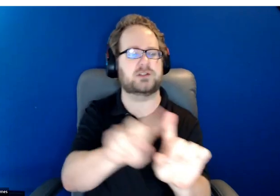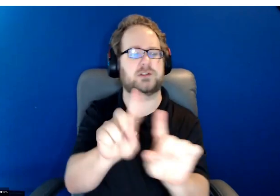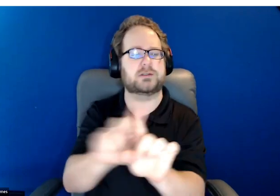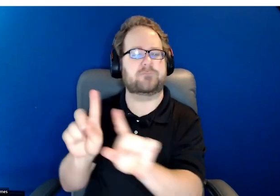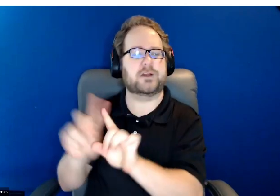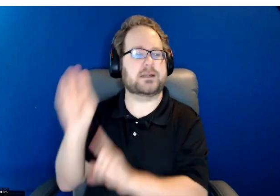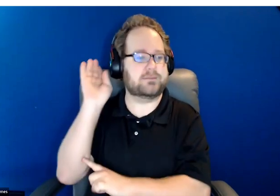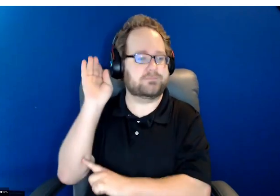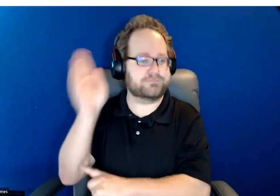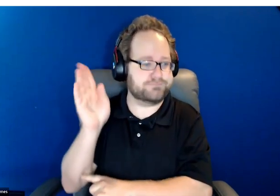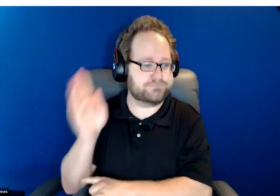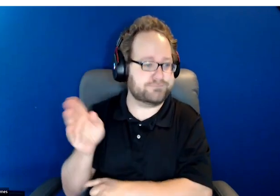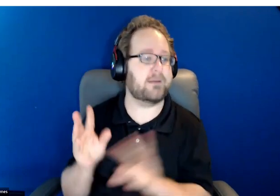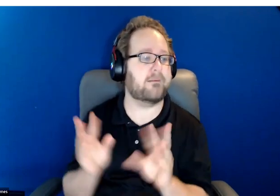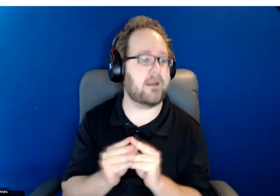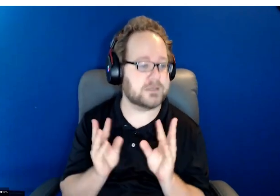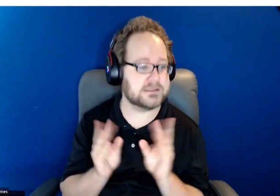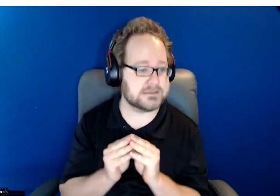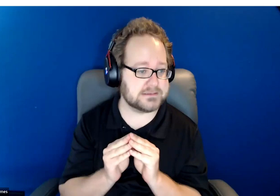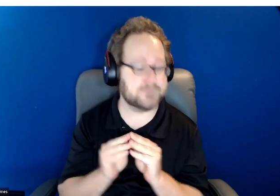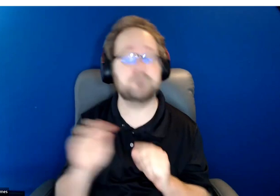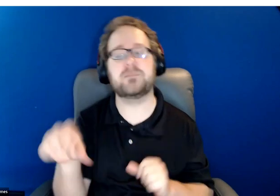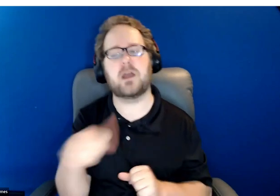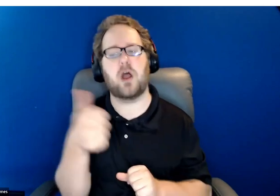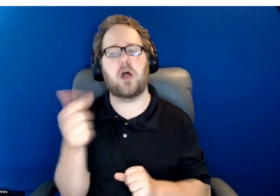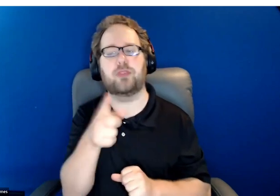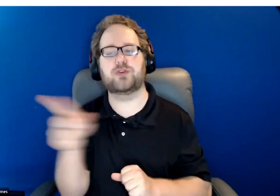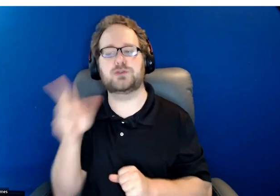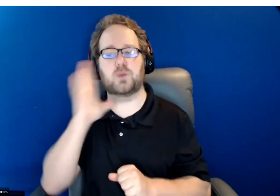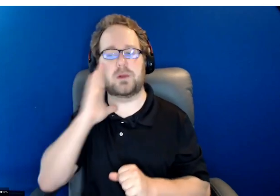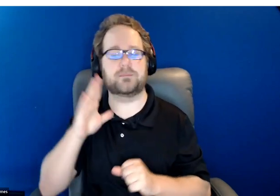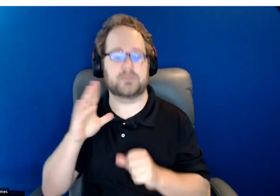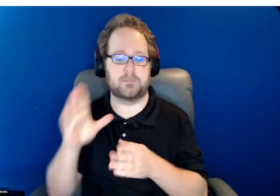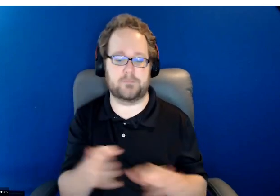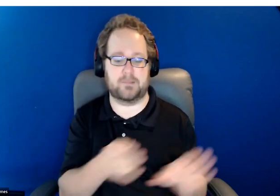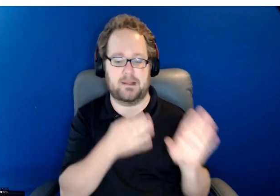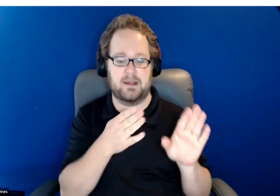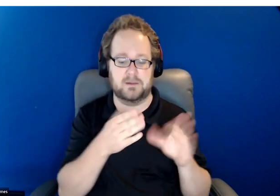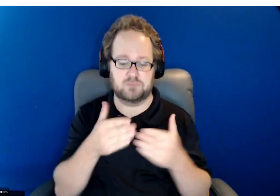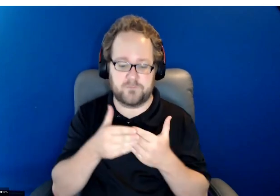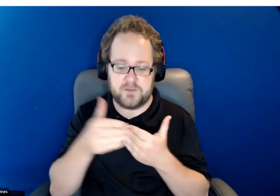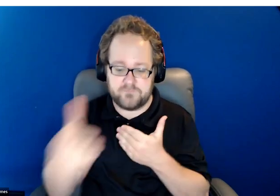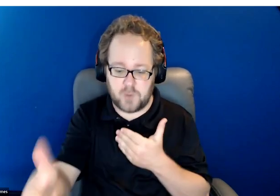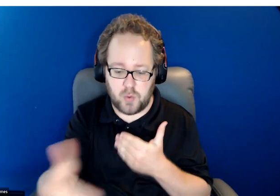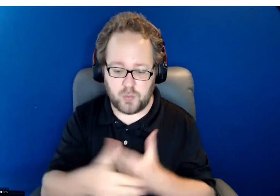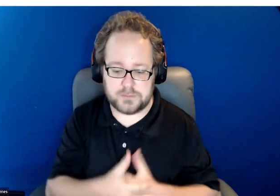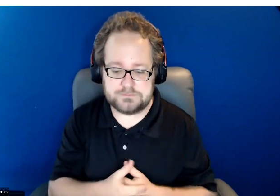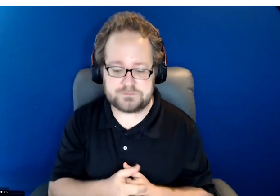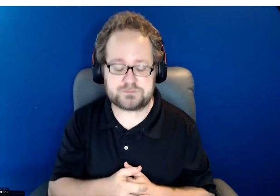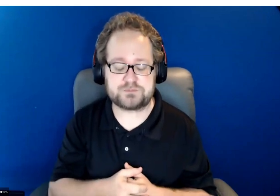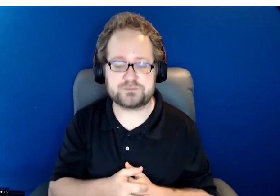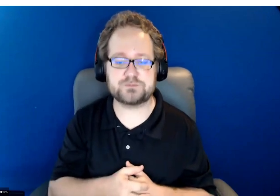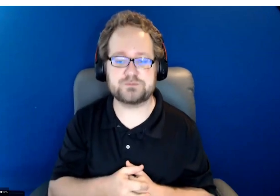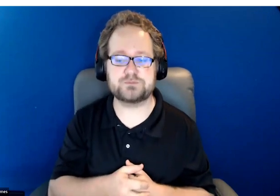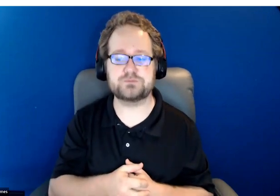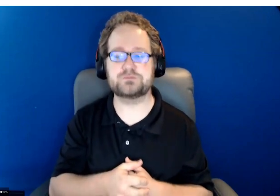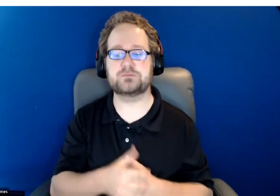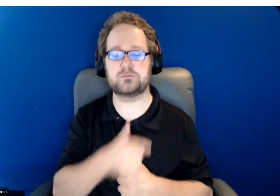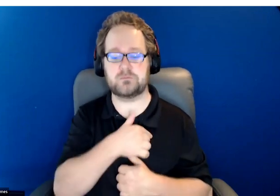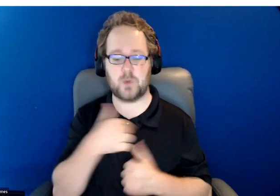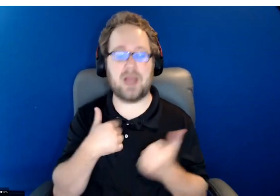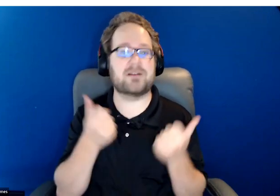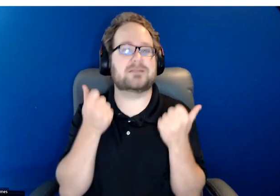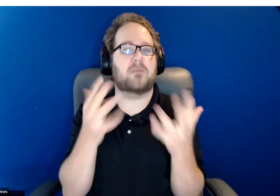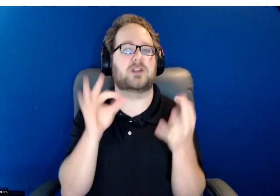other opportunities to be planned and announced coming forward. And this is all in an effort to get as much feedback as